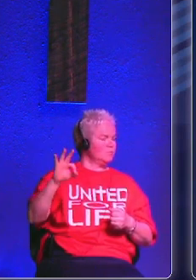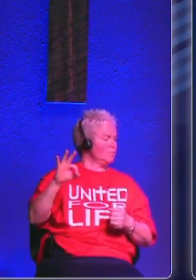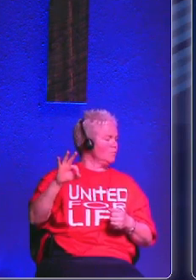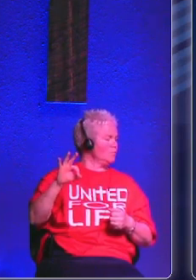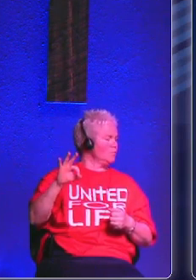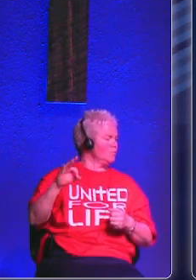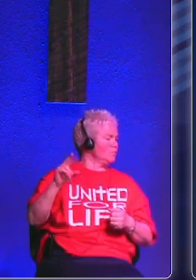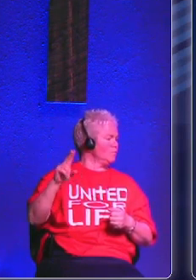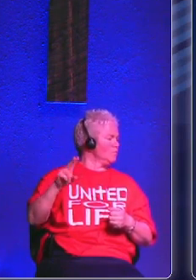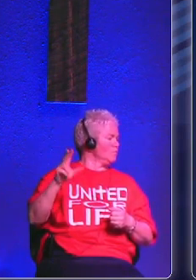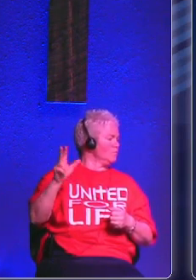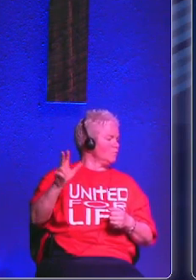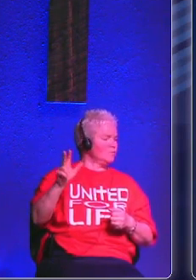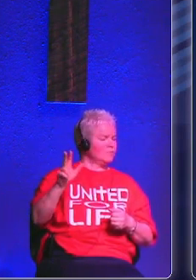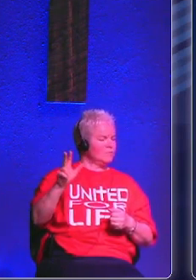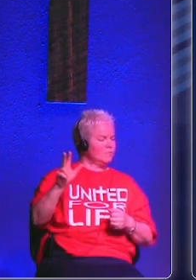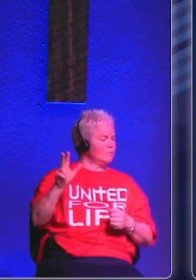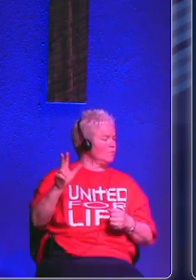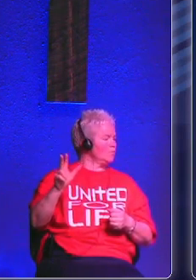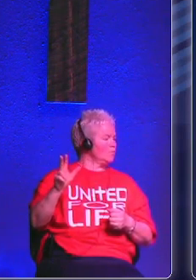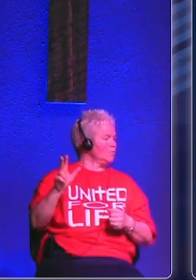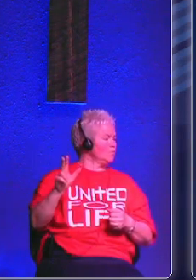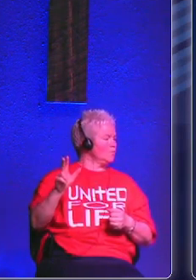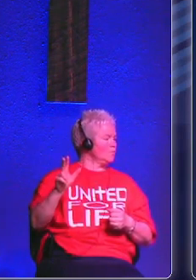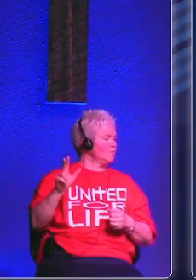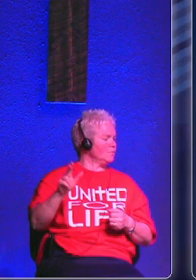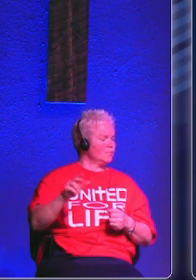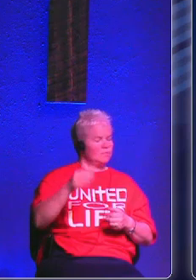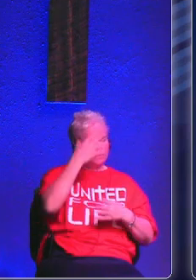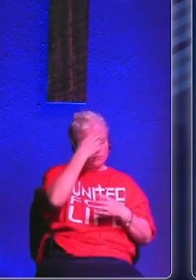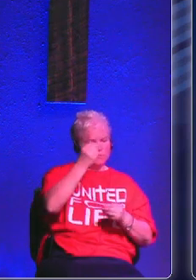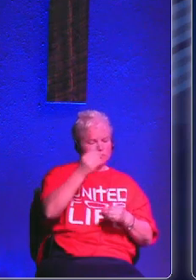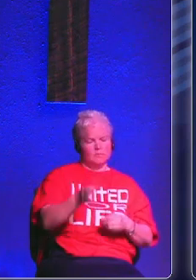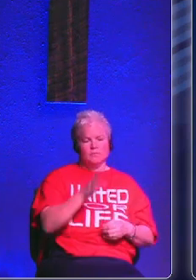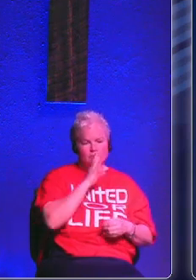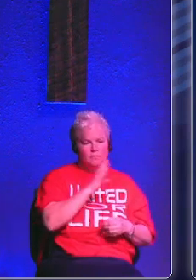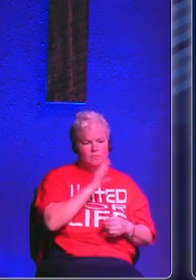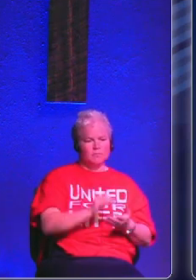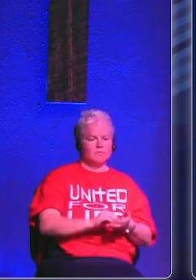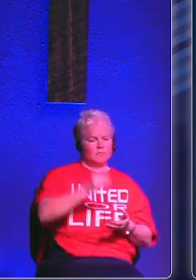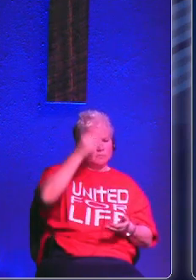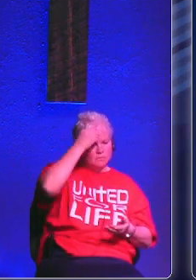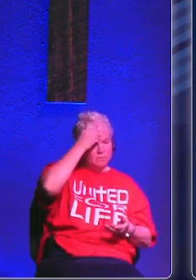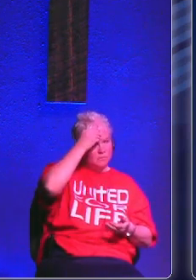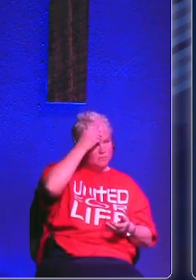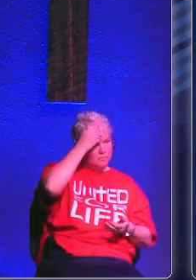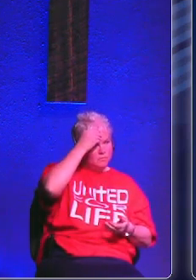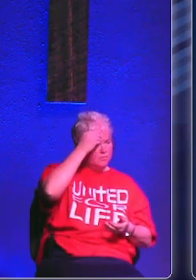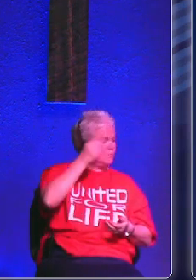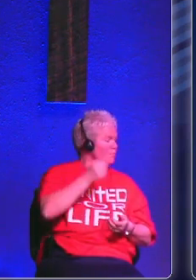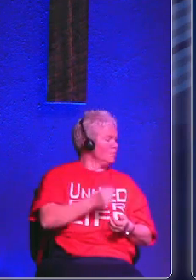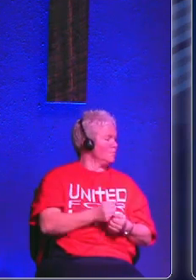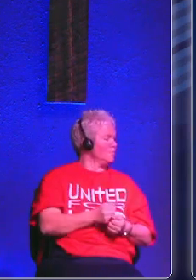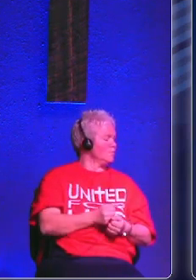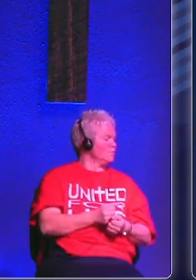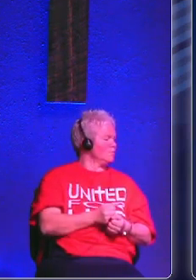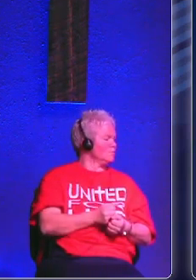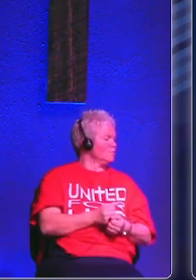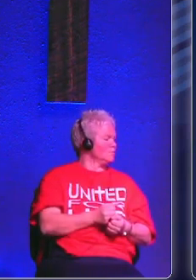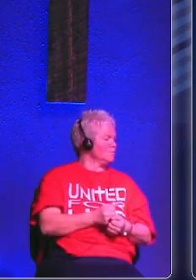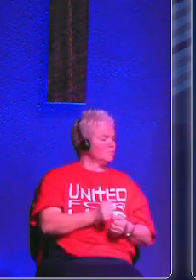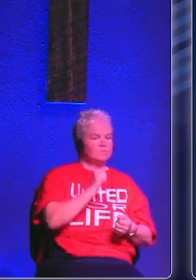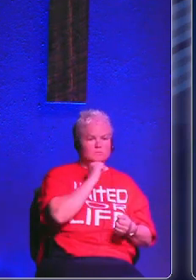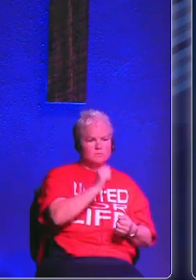notes. Write these down, revisit them, study them, speak them, do whatever. But we want to end with these